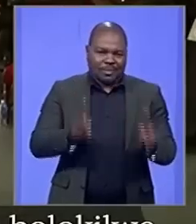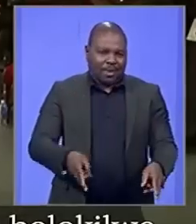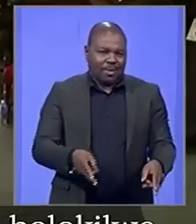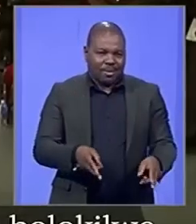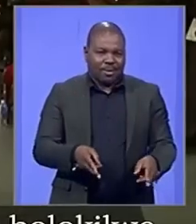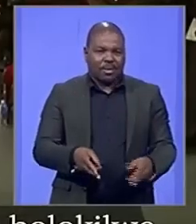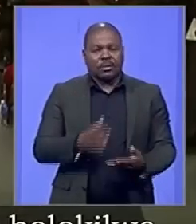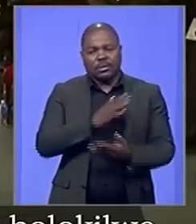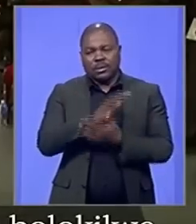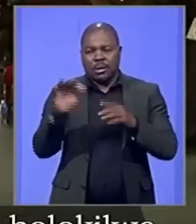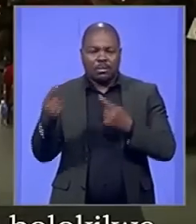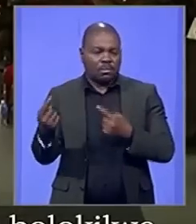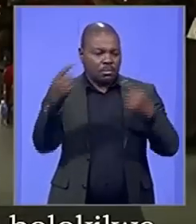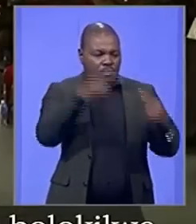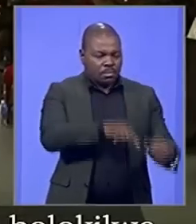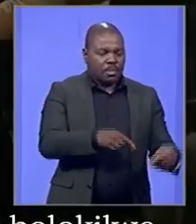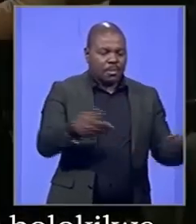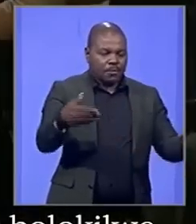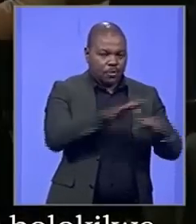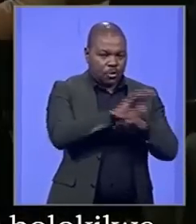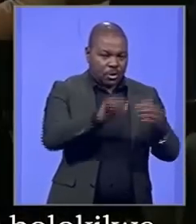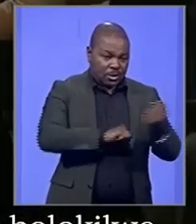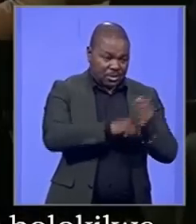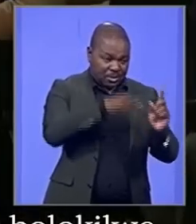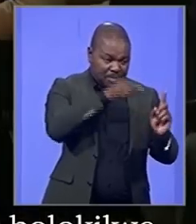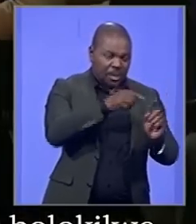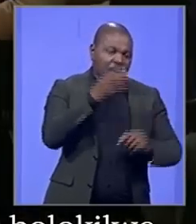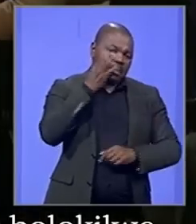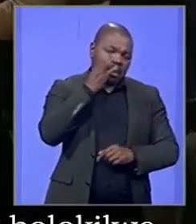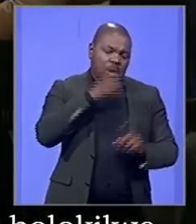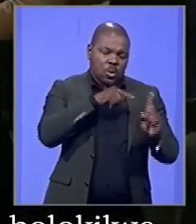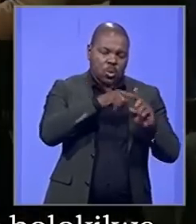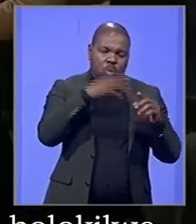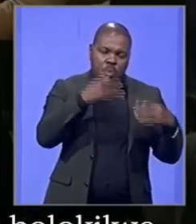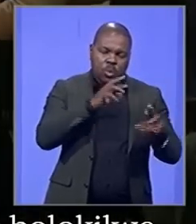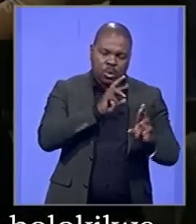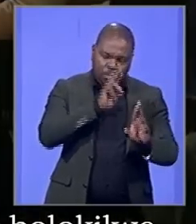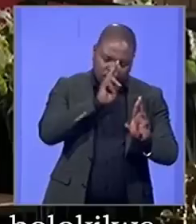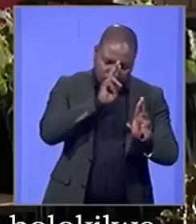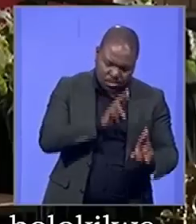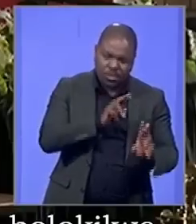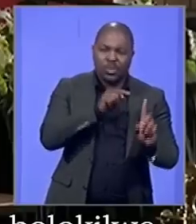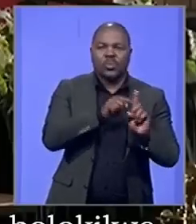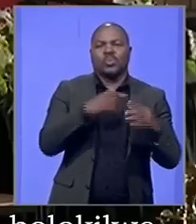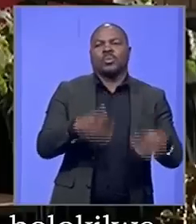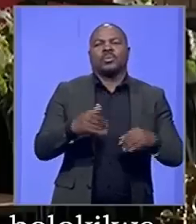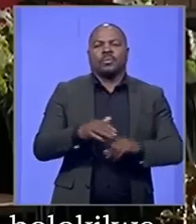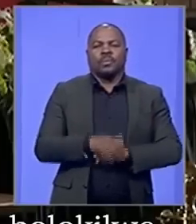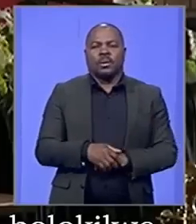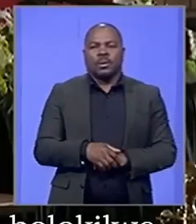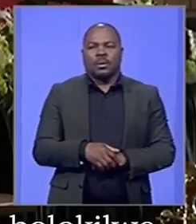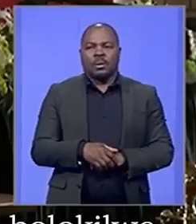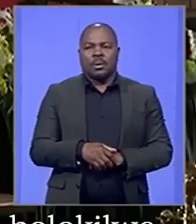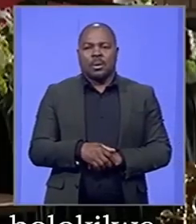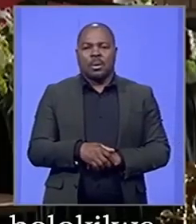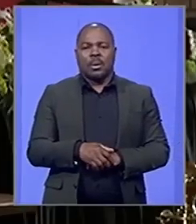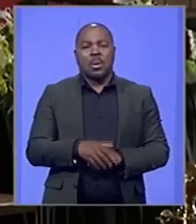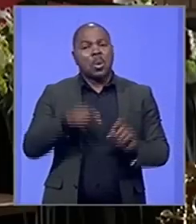ba tlile tshebeletsong ya lepato la Mpolokeng ba hlalositse ha e ne le motho ya ikokobeditseng. He was a very good